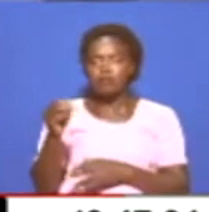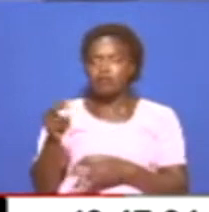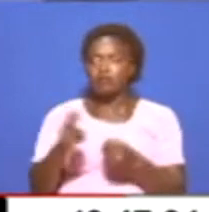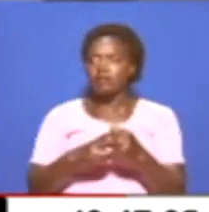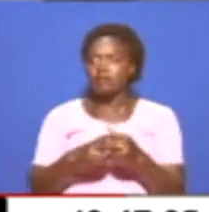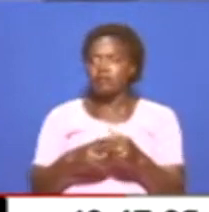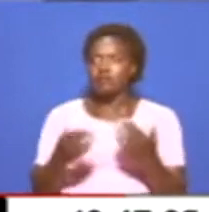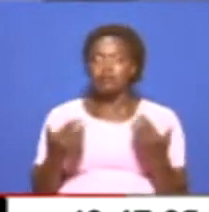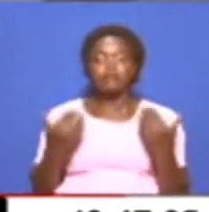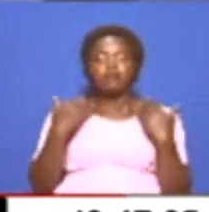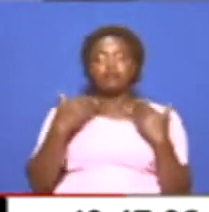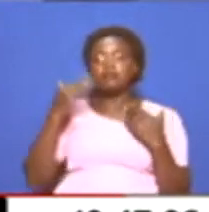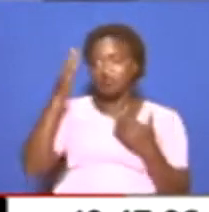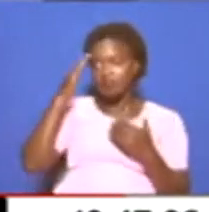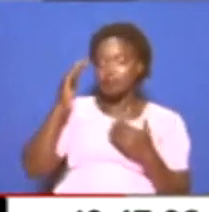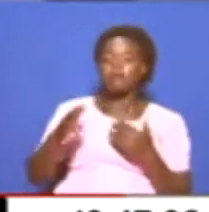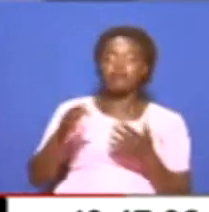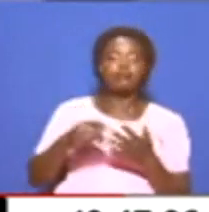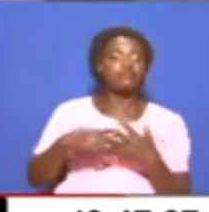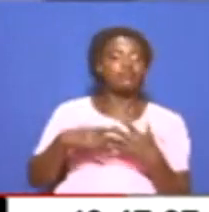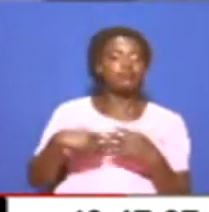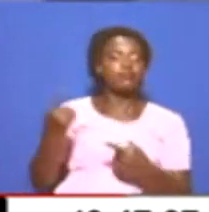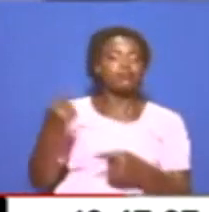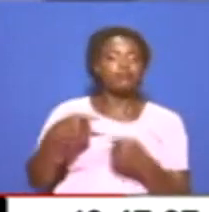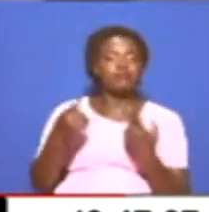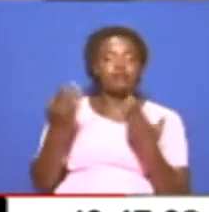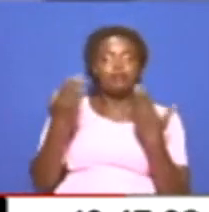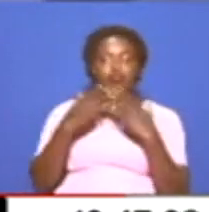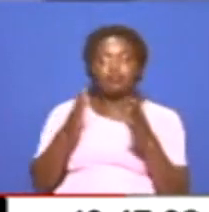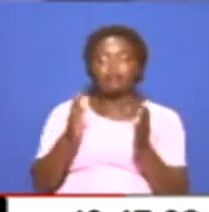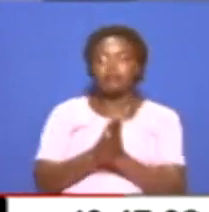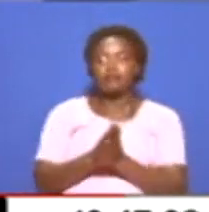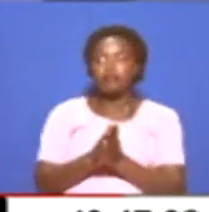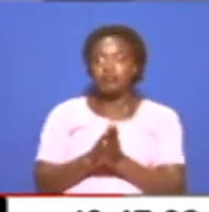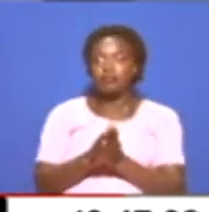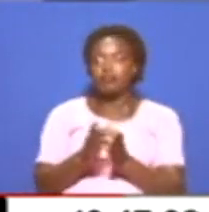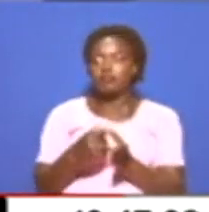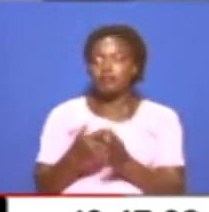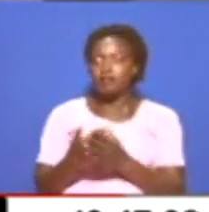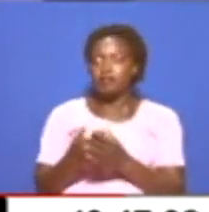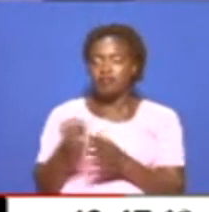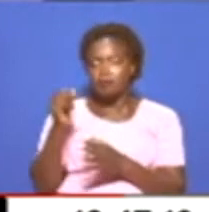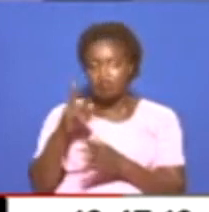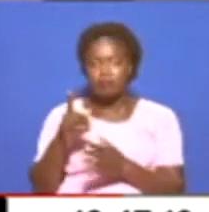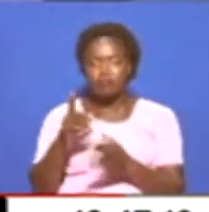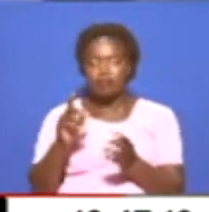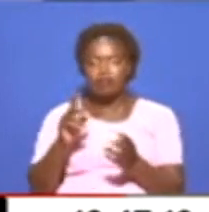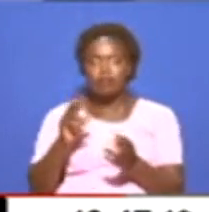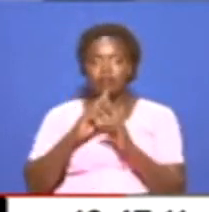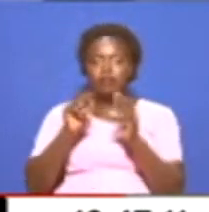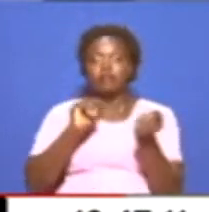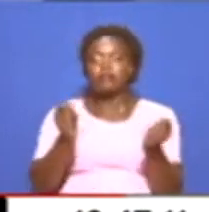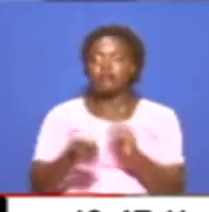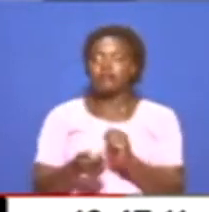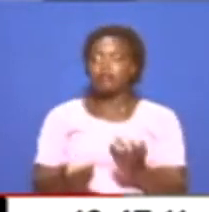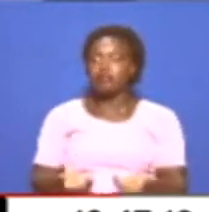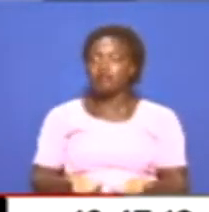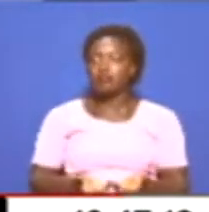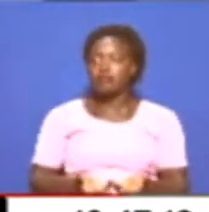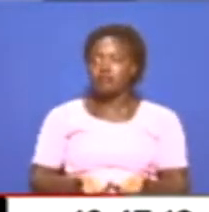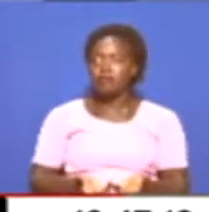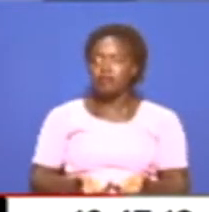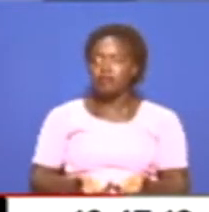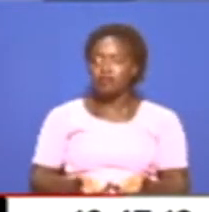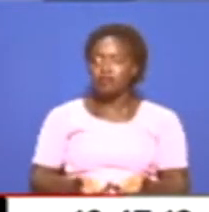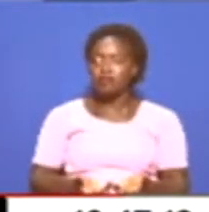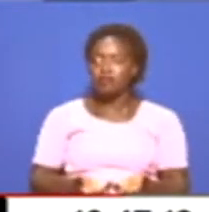slept knowing, hiki kimeenda, hiki kimechukuliwa, hiki. Yes. But all of a sudden, when you're waking up in the morning, that are the person that terms. Had lost,